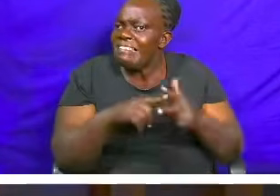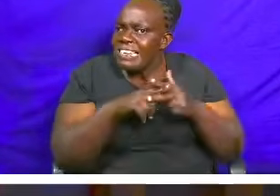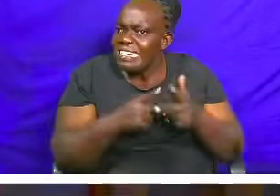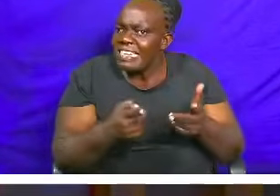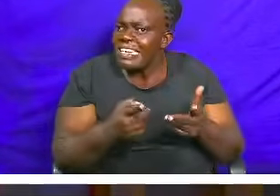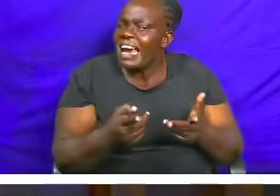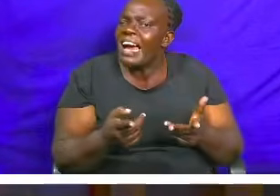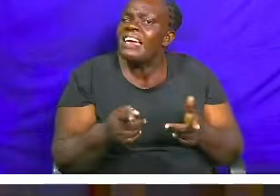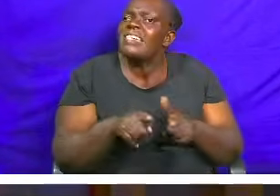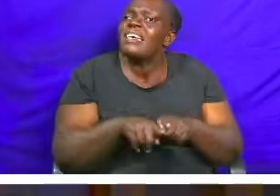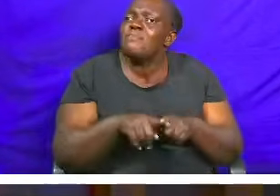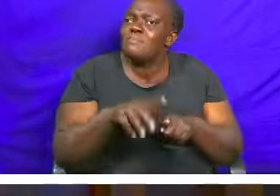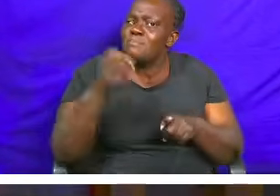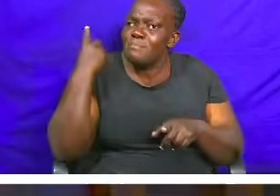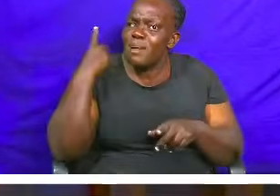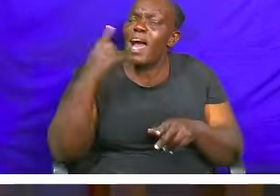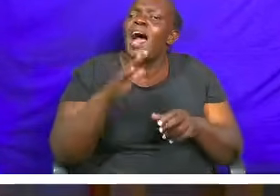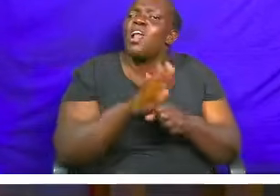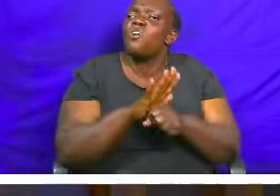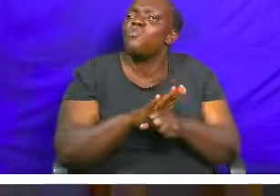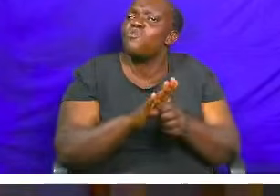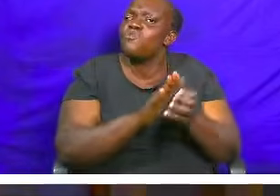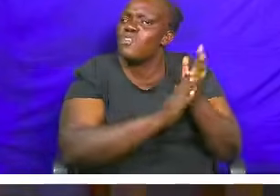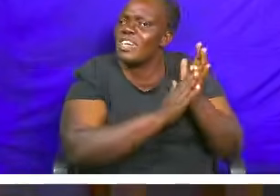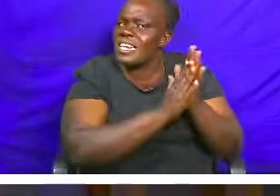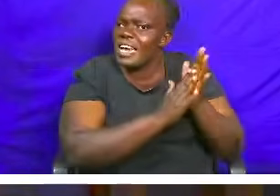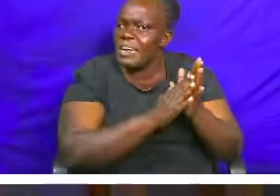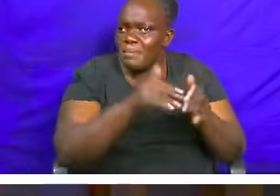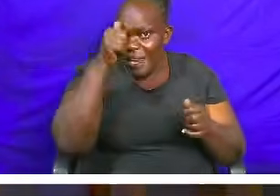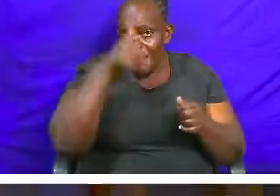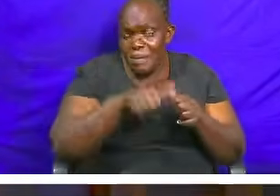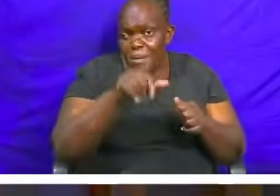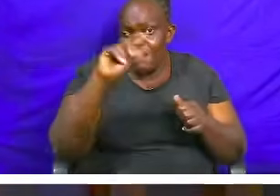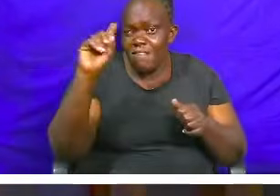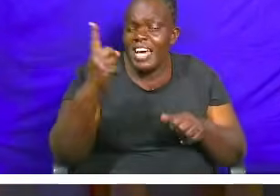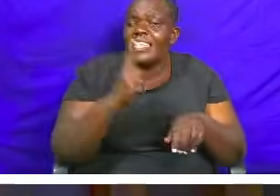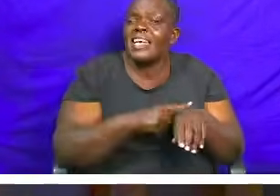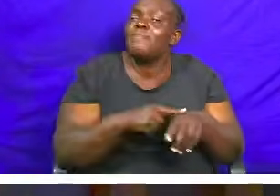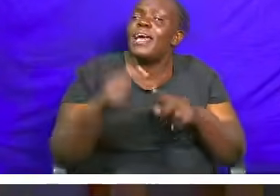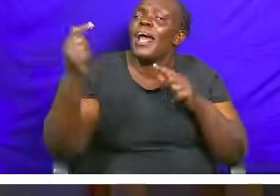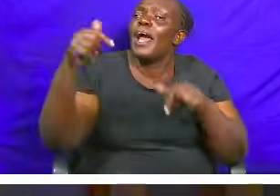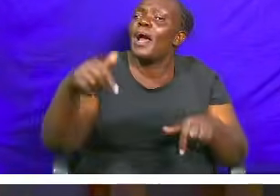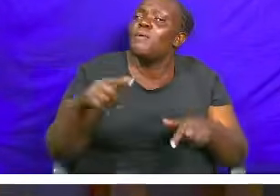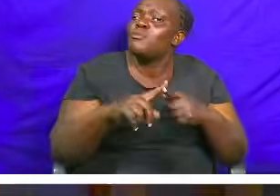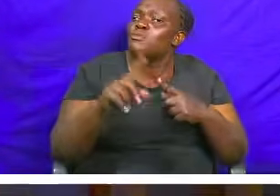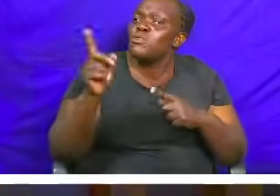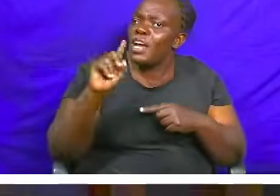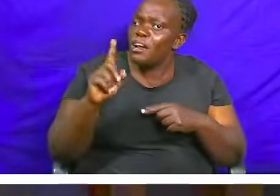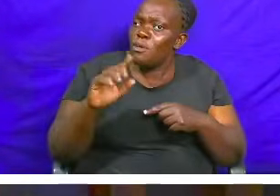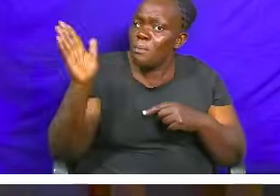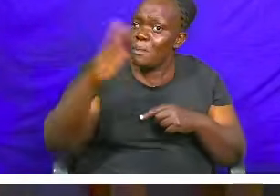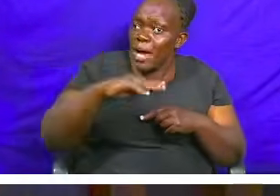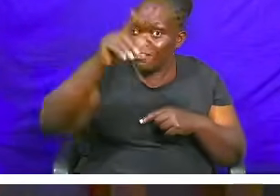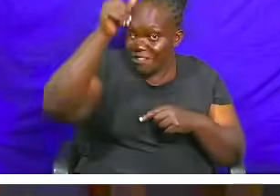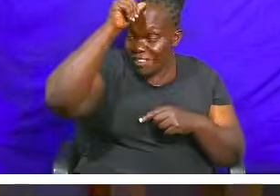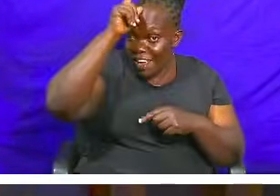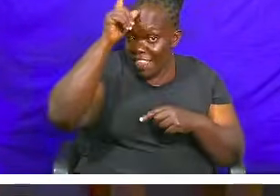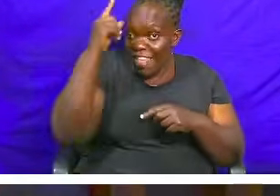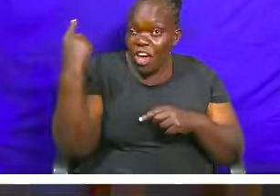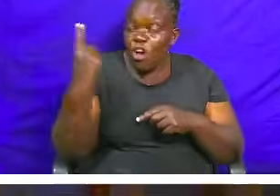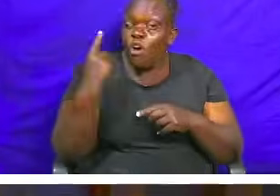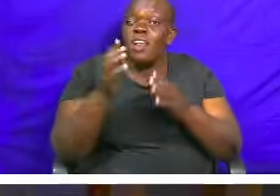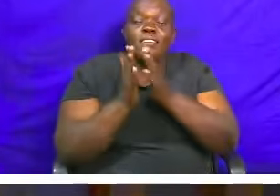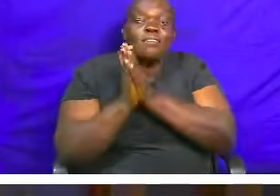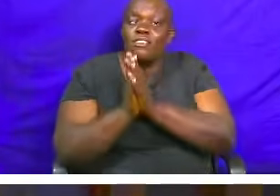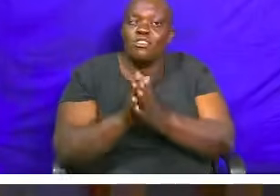parents realized I had a lot of interest in vehicles. I remember the first time I came to Nairobi. When we went back to the village, the only story I gave is that I saw